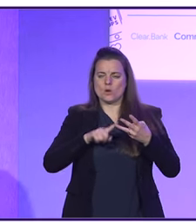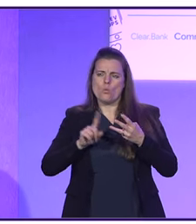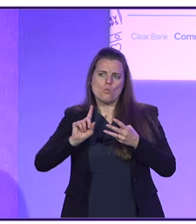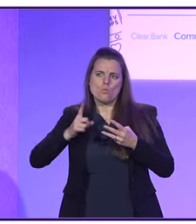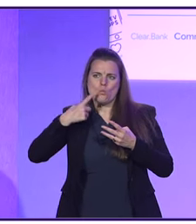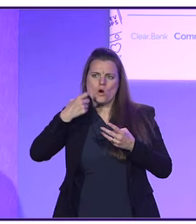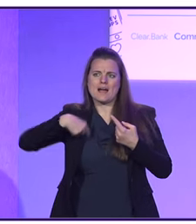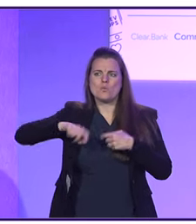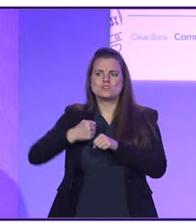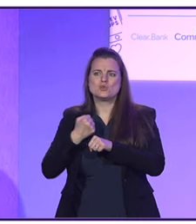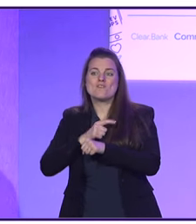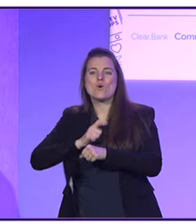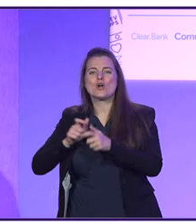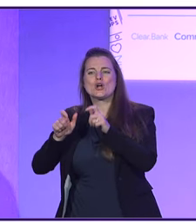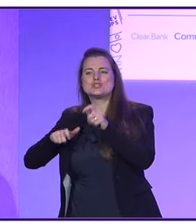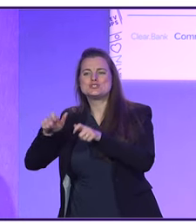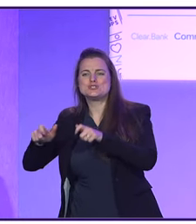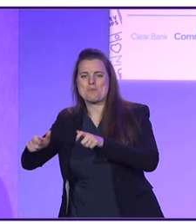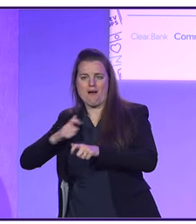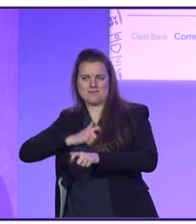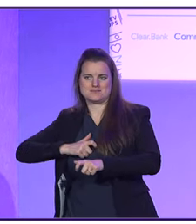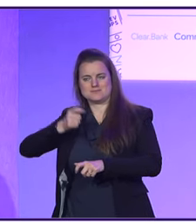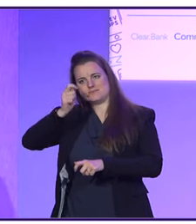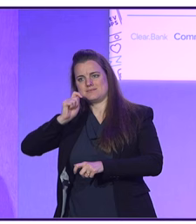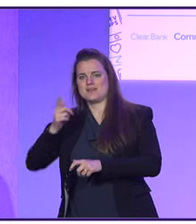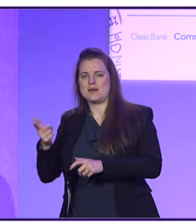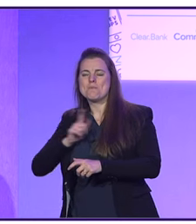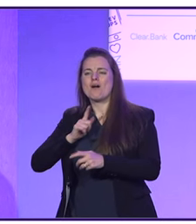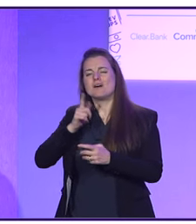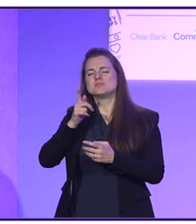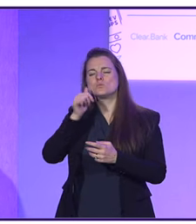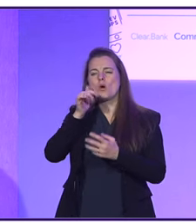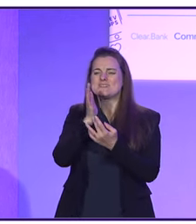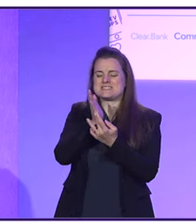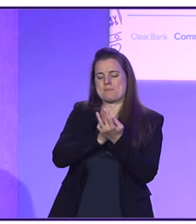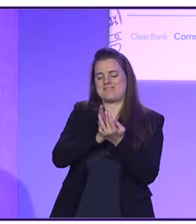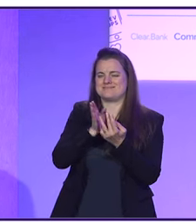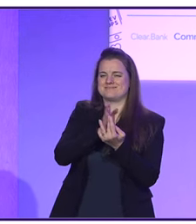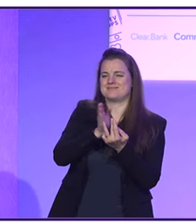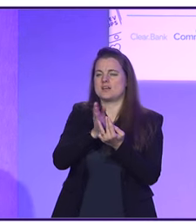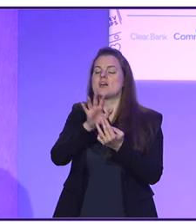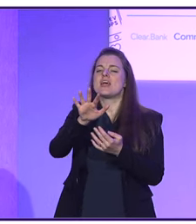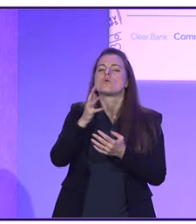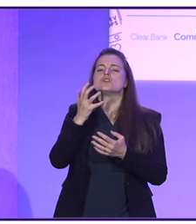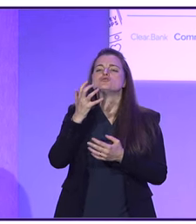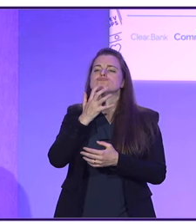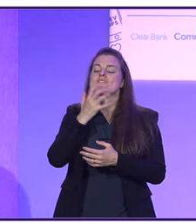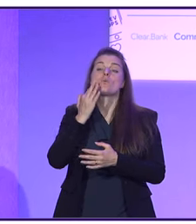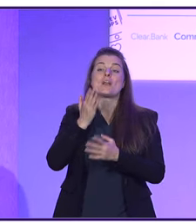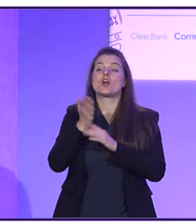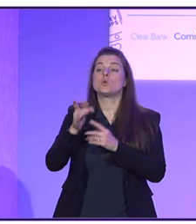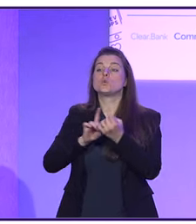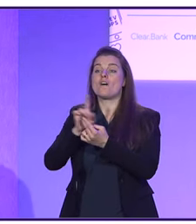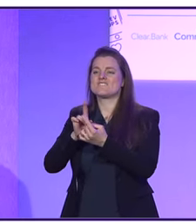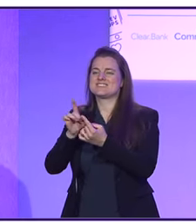between build it yourself or buy off the shelf. Those are kind of the two options. And it's roughly half and half when I speak to people at conferences about which